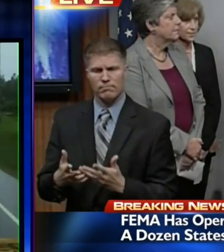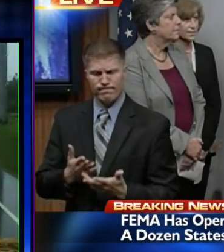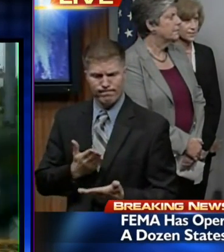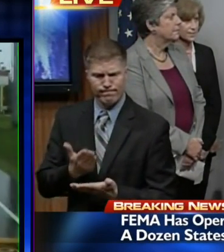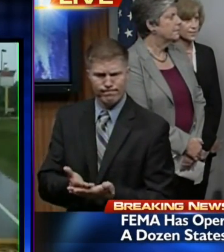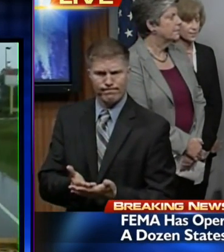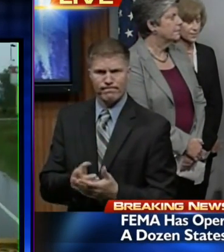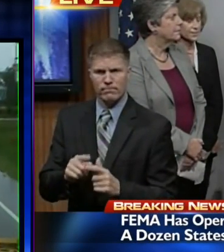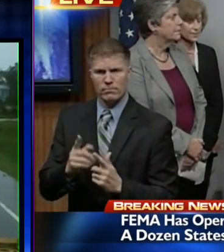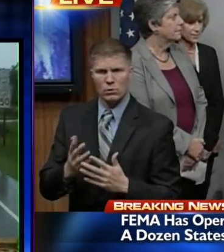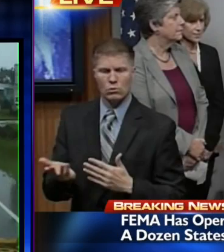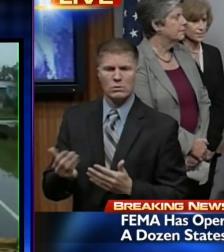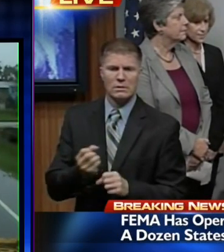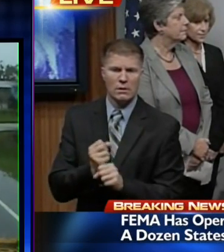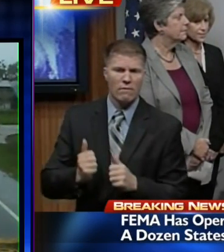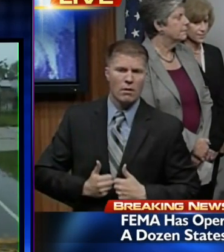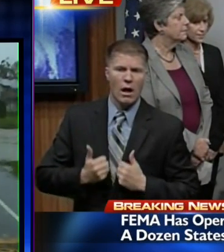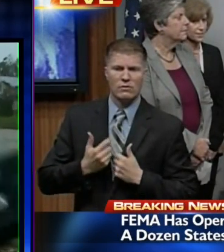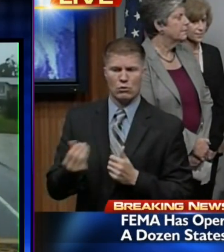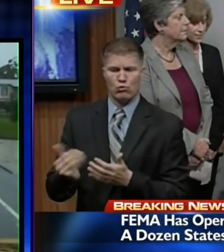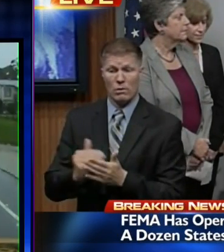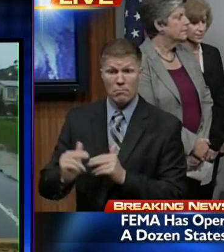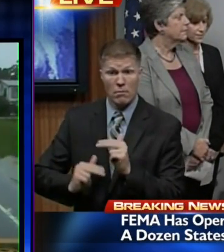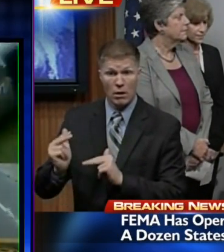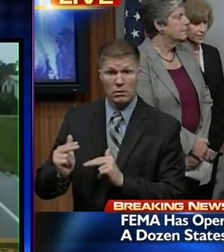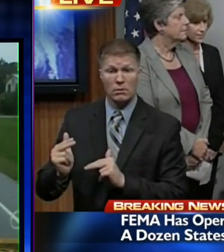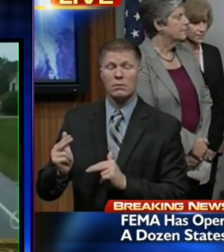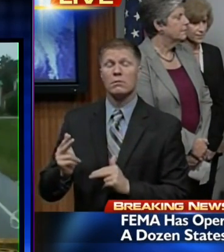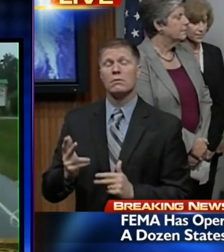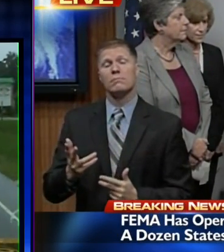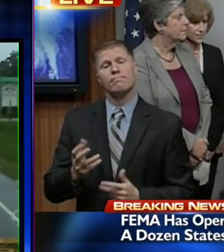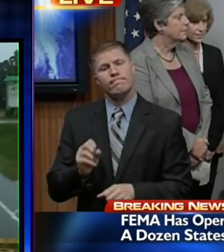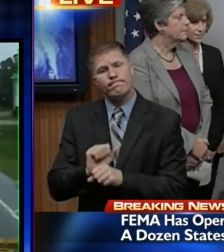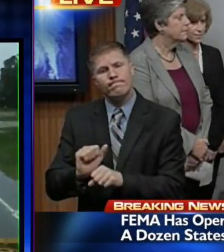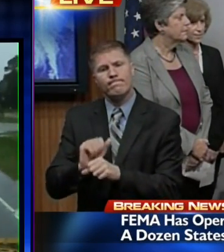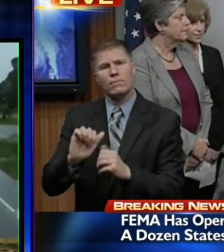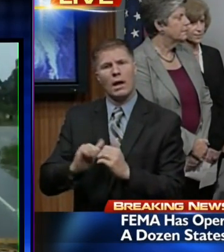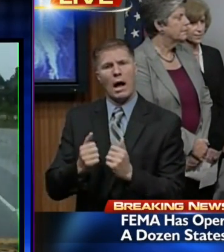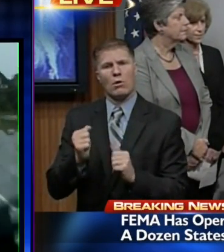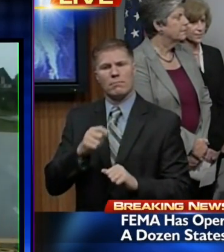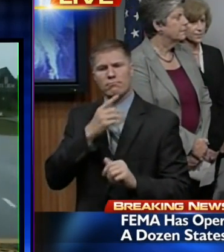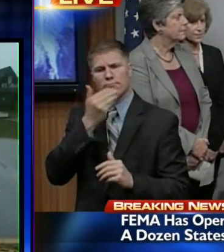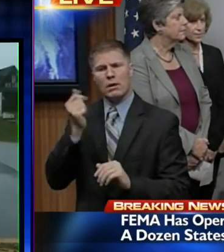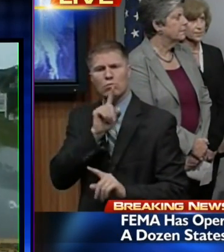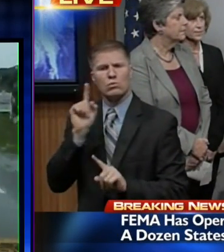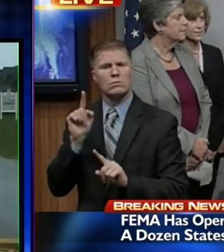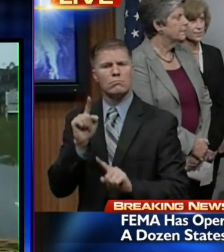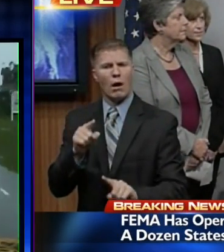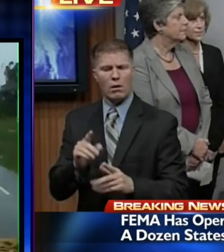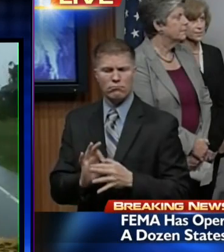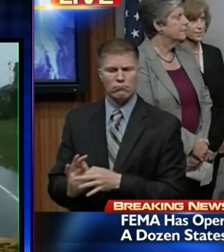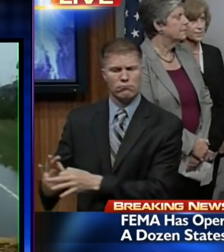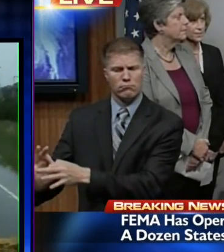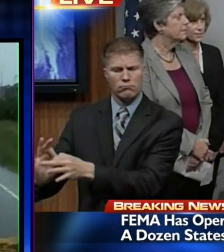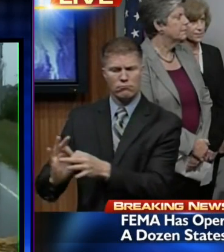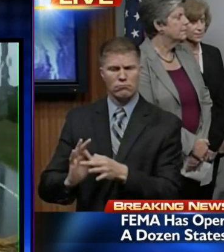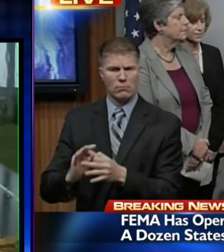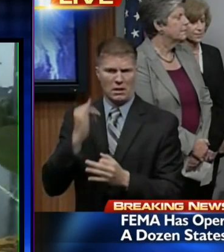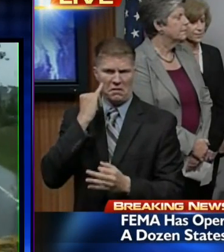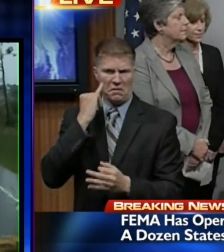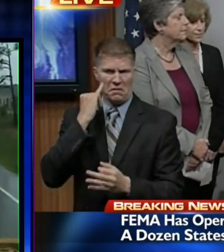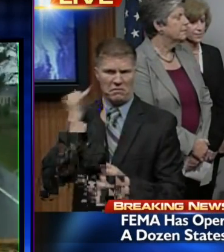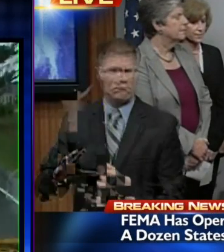and rebuilding lives after devastation work on how we can best respond collaboratively whenever a disaster